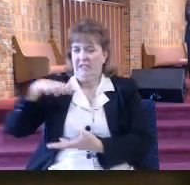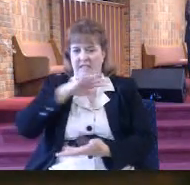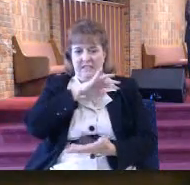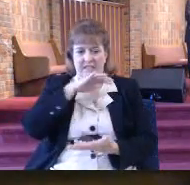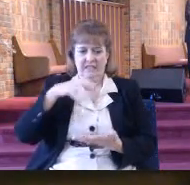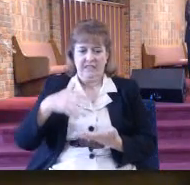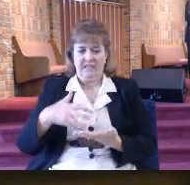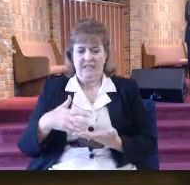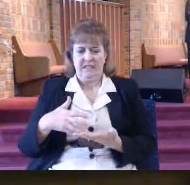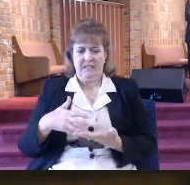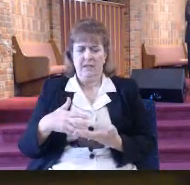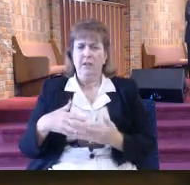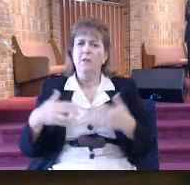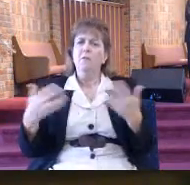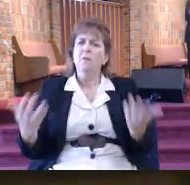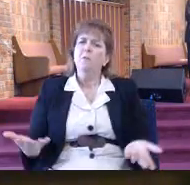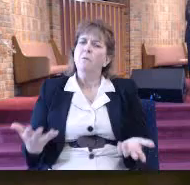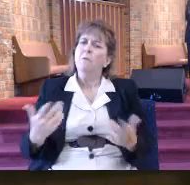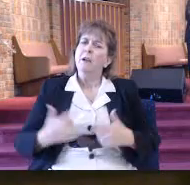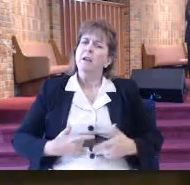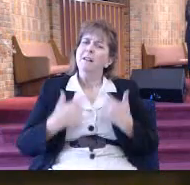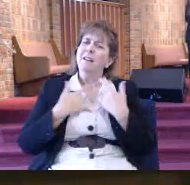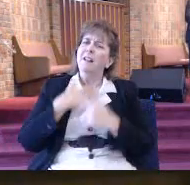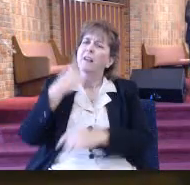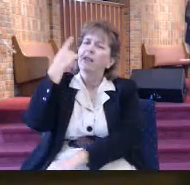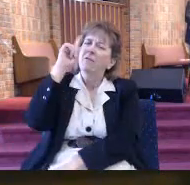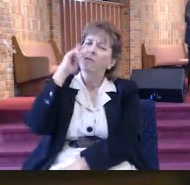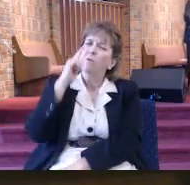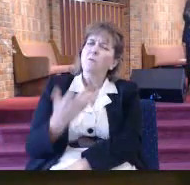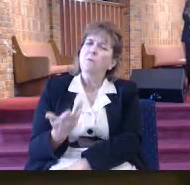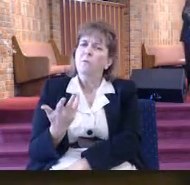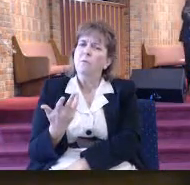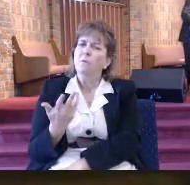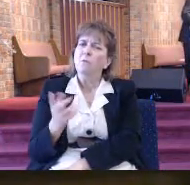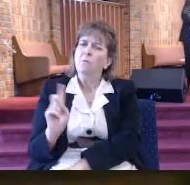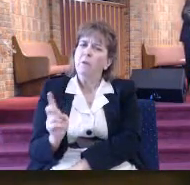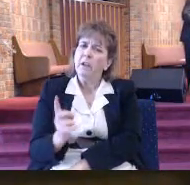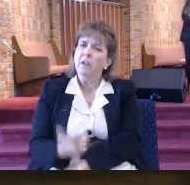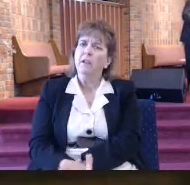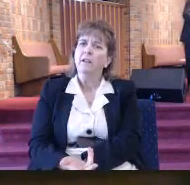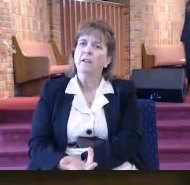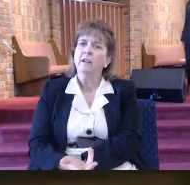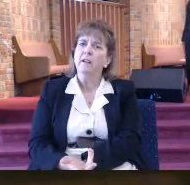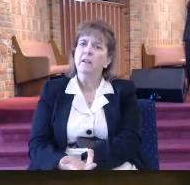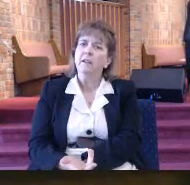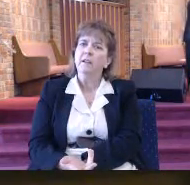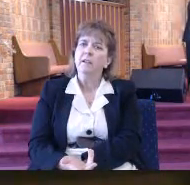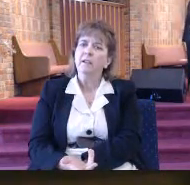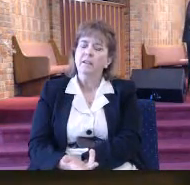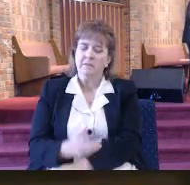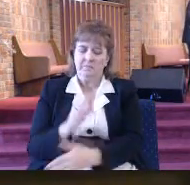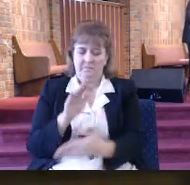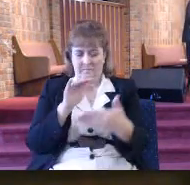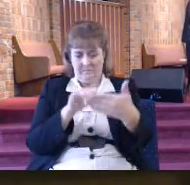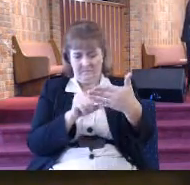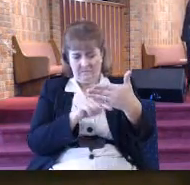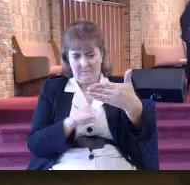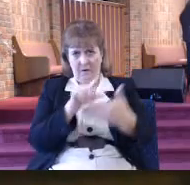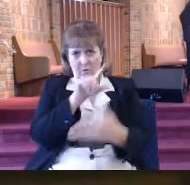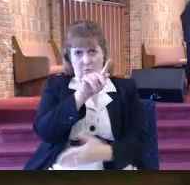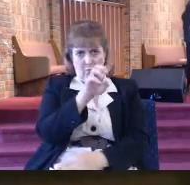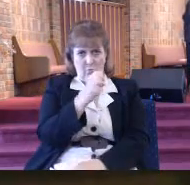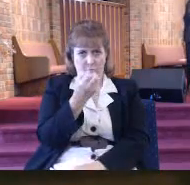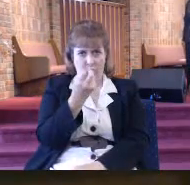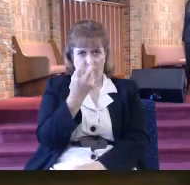Well, then what does life consist of, if that's the case? Last verse in Luke chapter